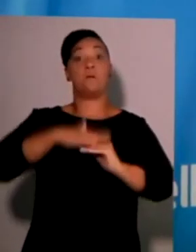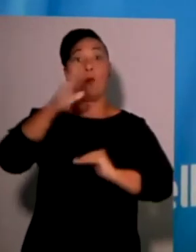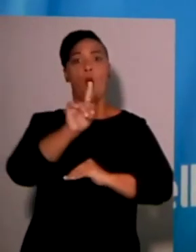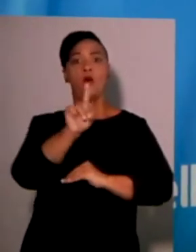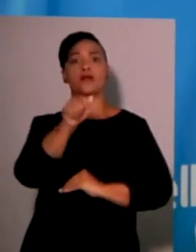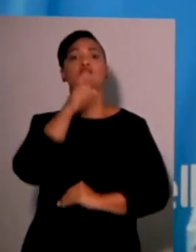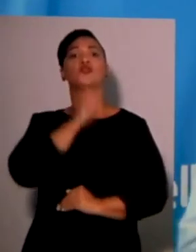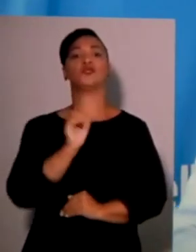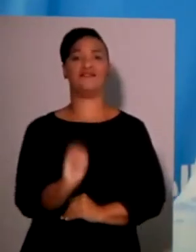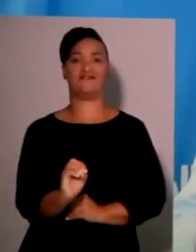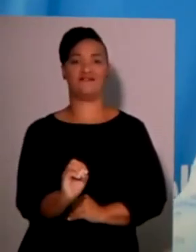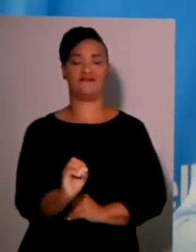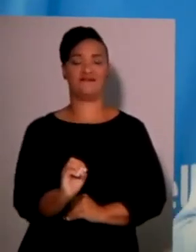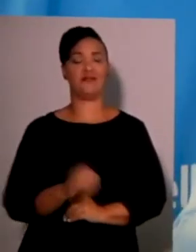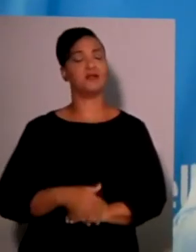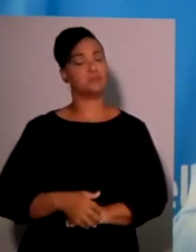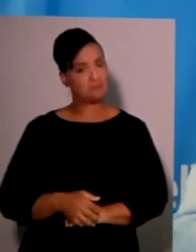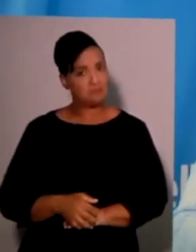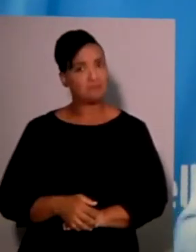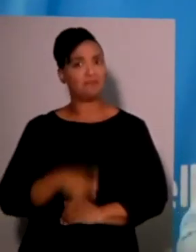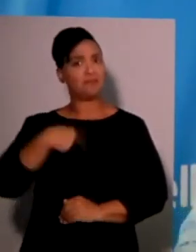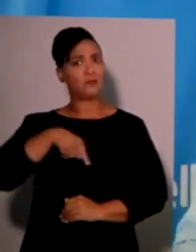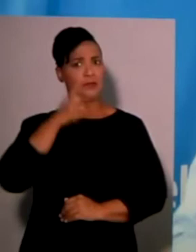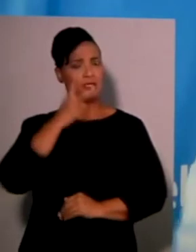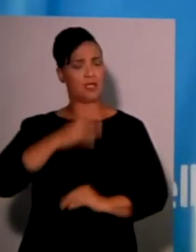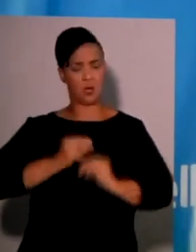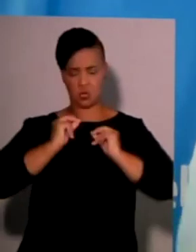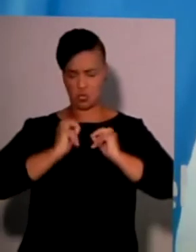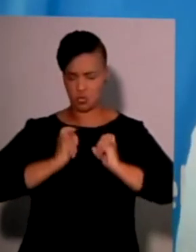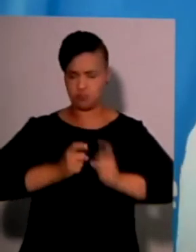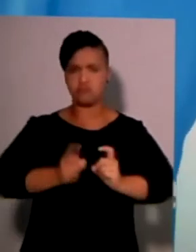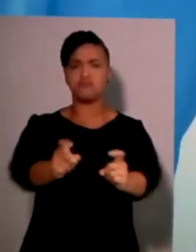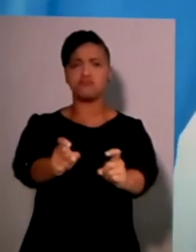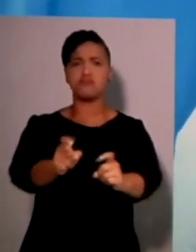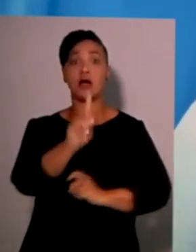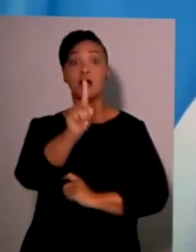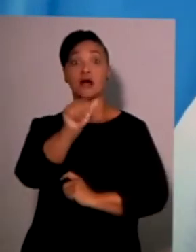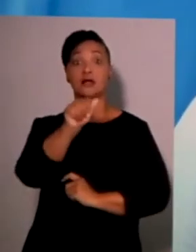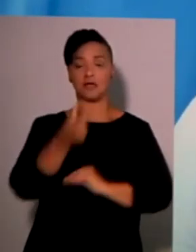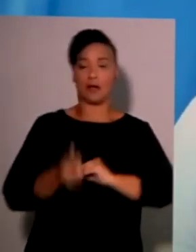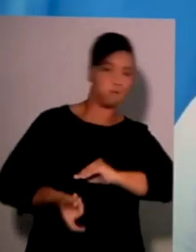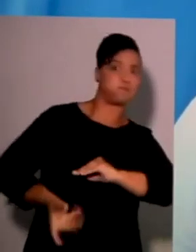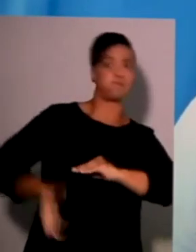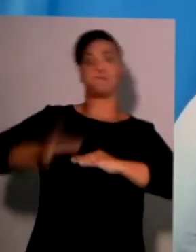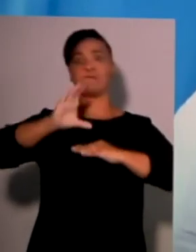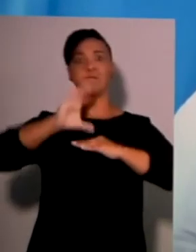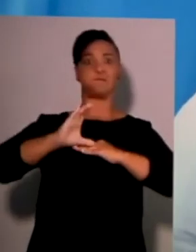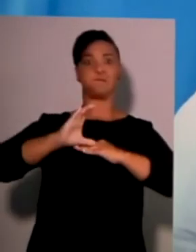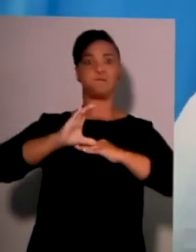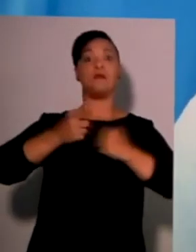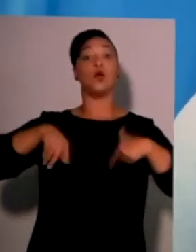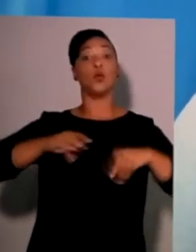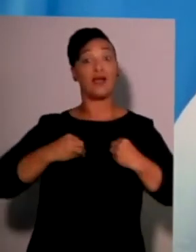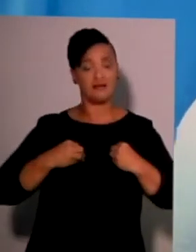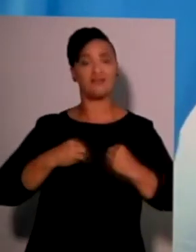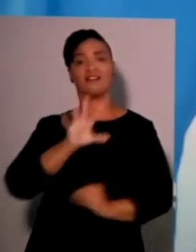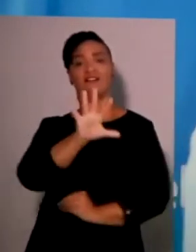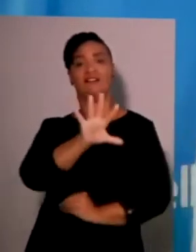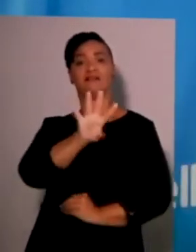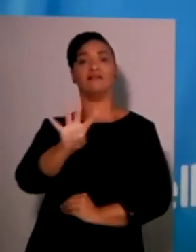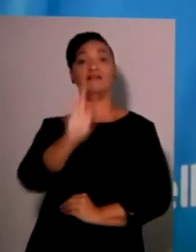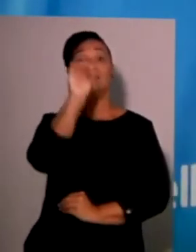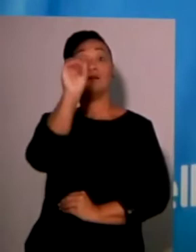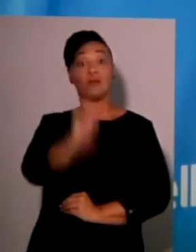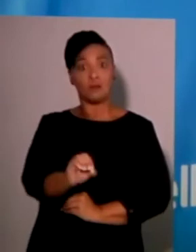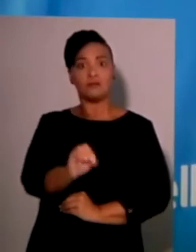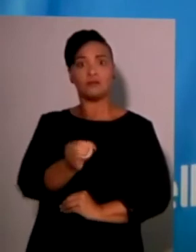And this has actually seen an exponential growth in data revenue. We have about 54% growth in